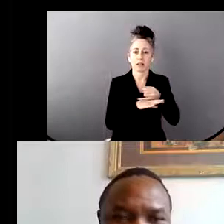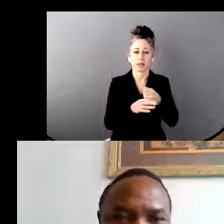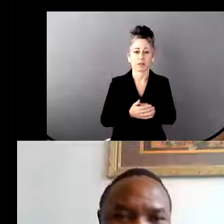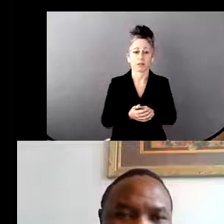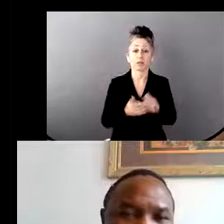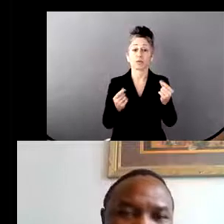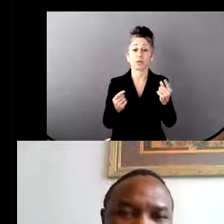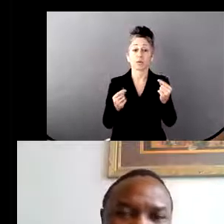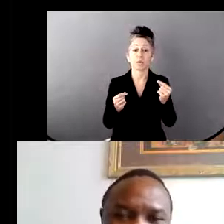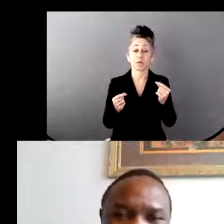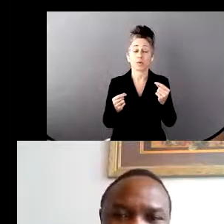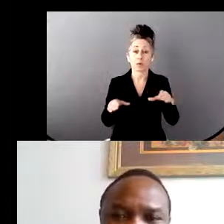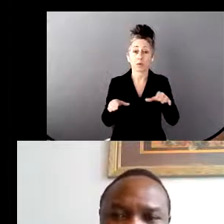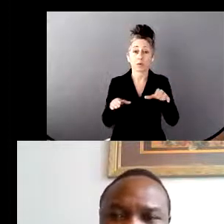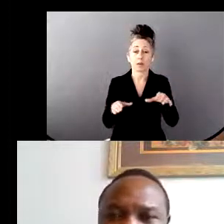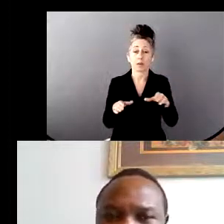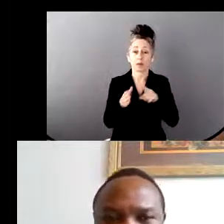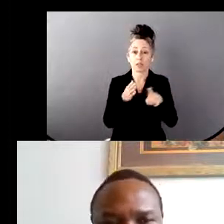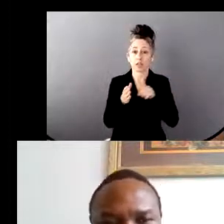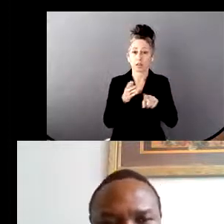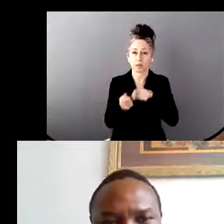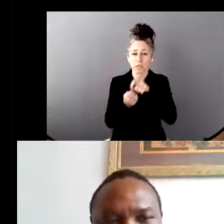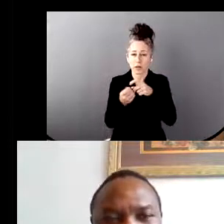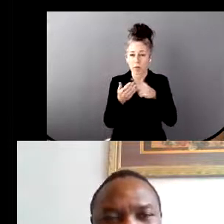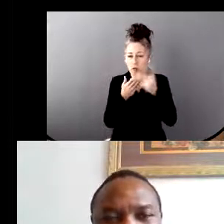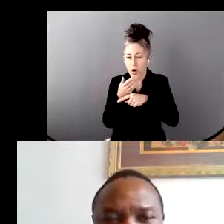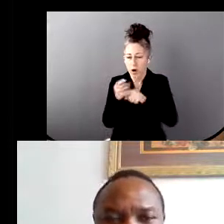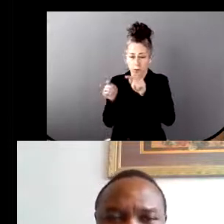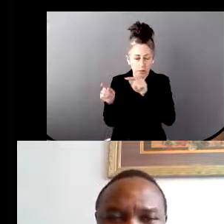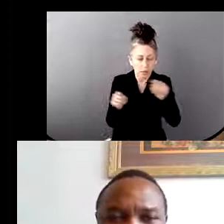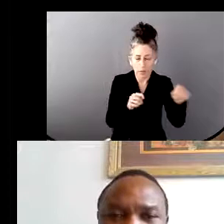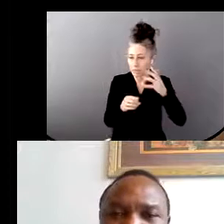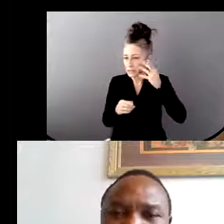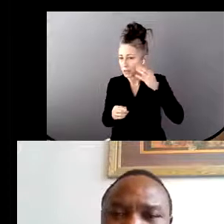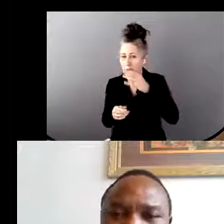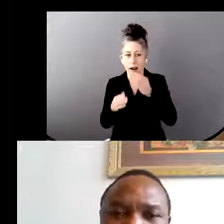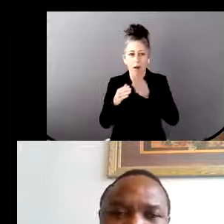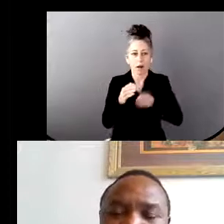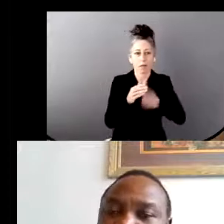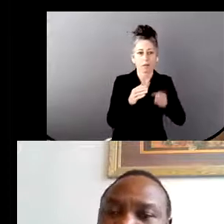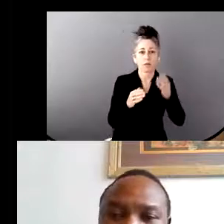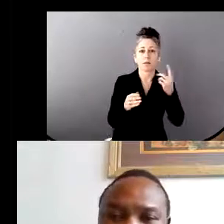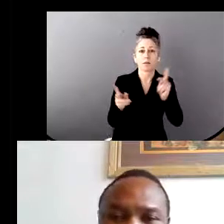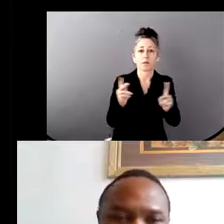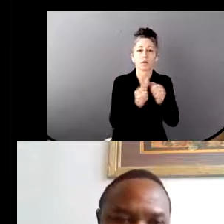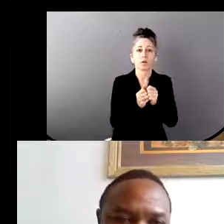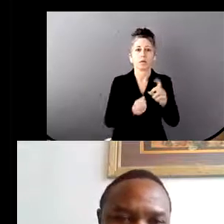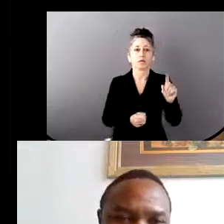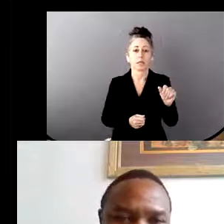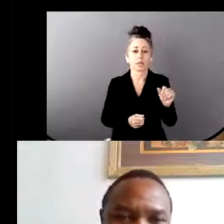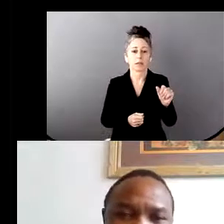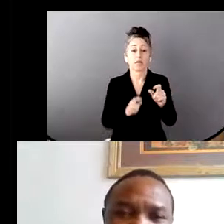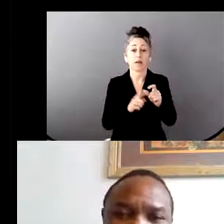a programmatic line of research, examining experiences and outcomes of persons with disabilities from